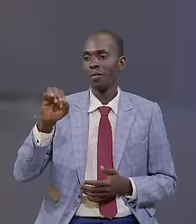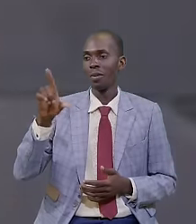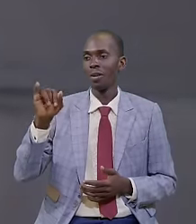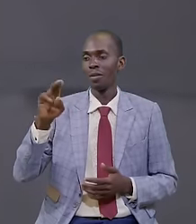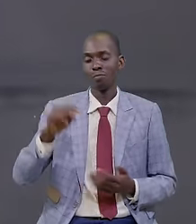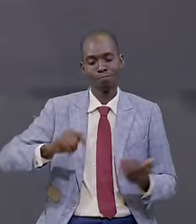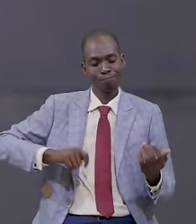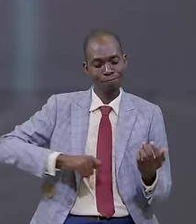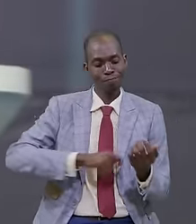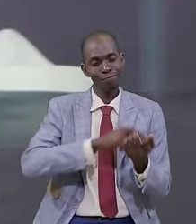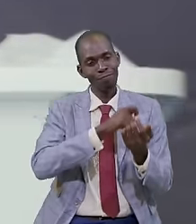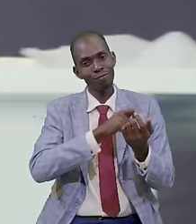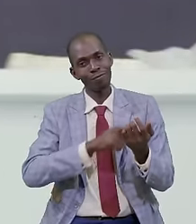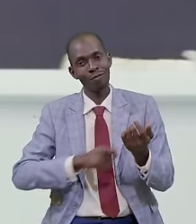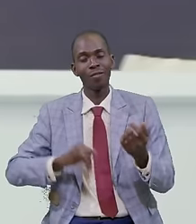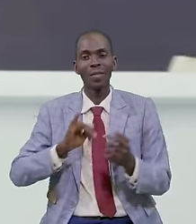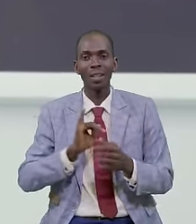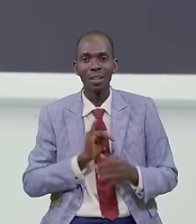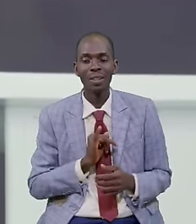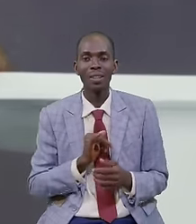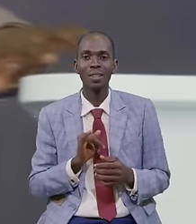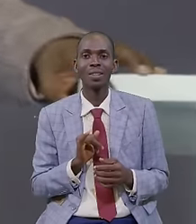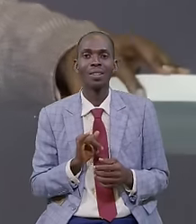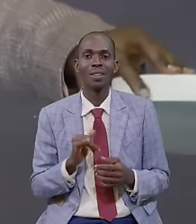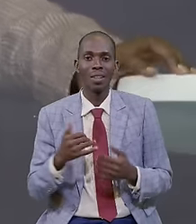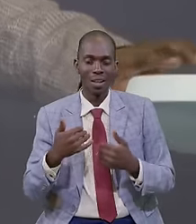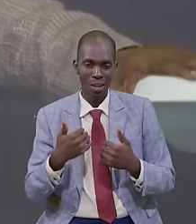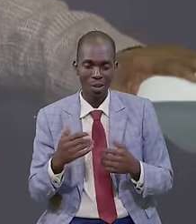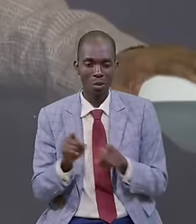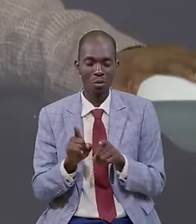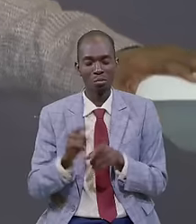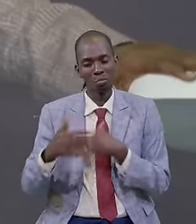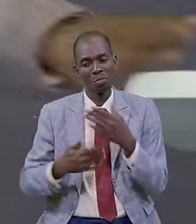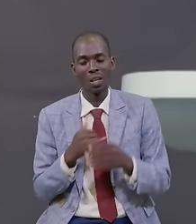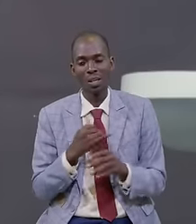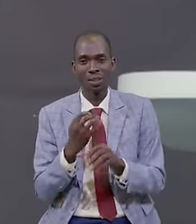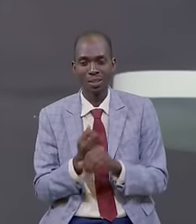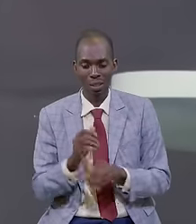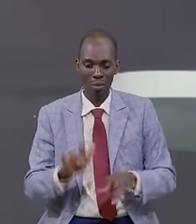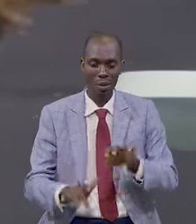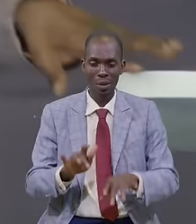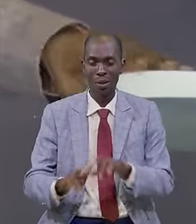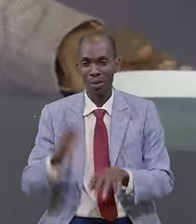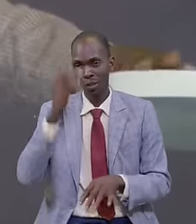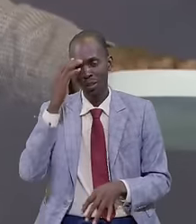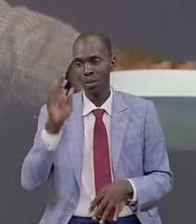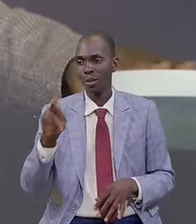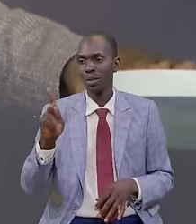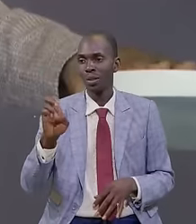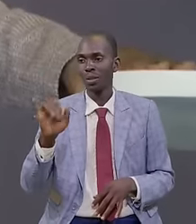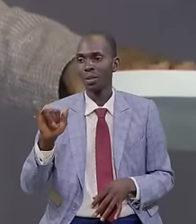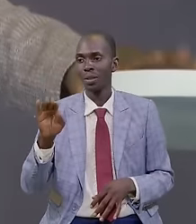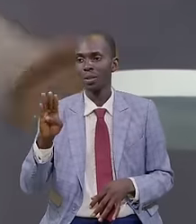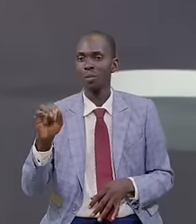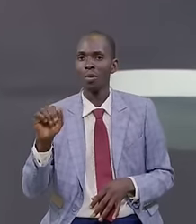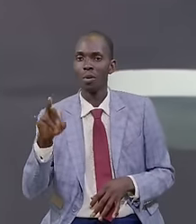I add, for years, I add the keyboard. And every day I'll play. And then I'll try my violin.